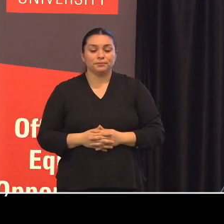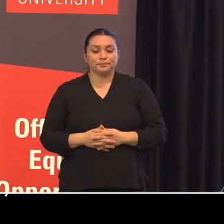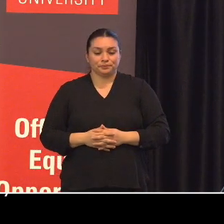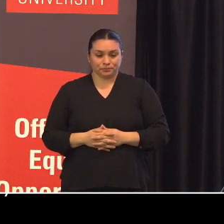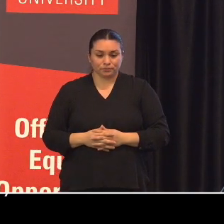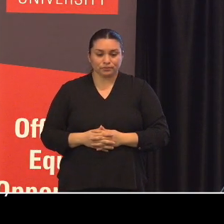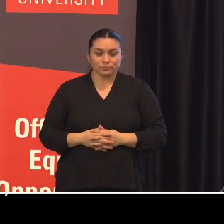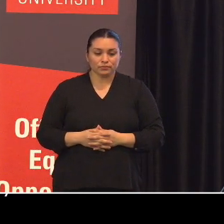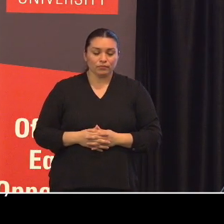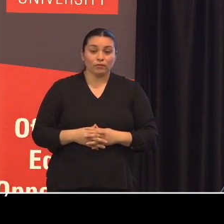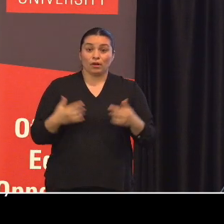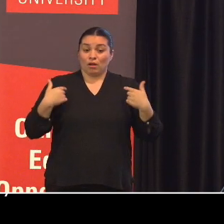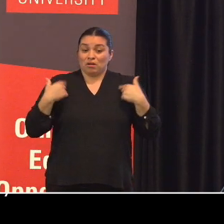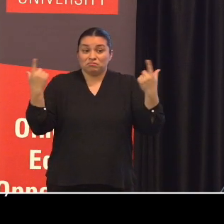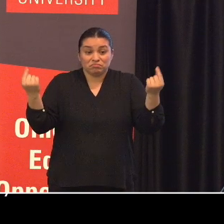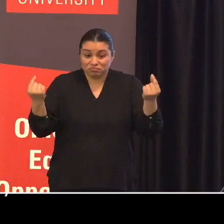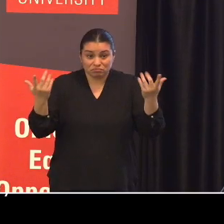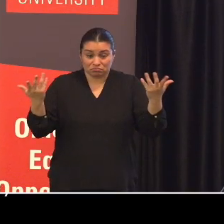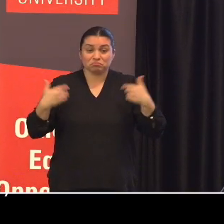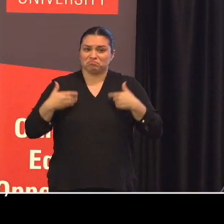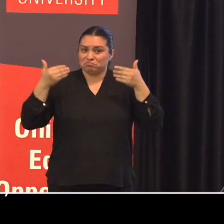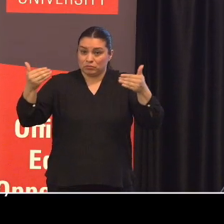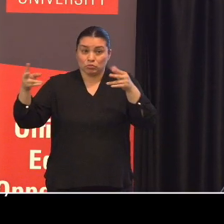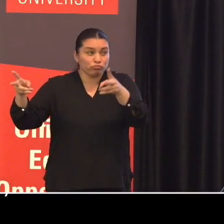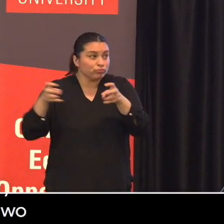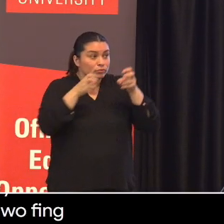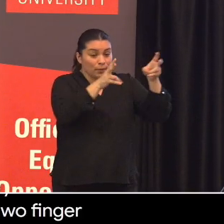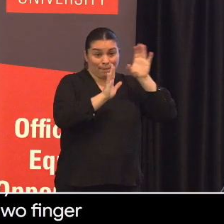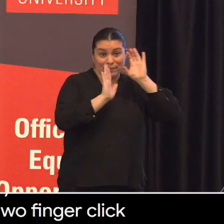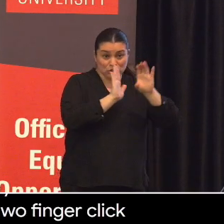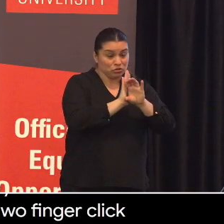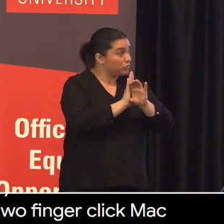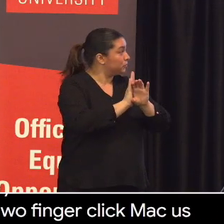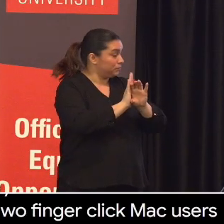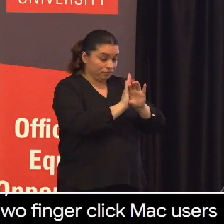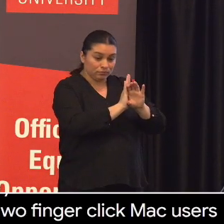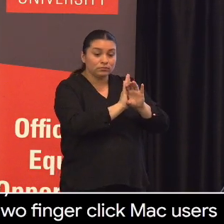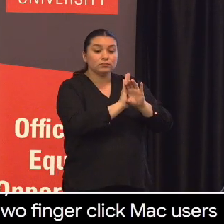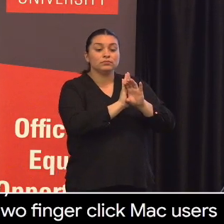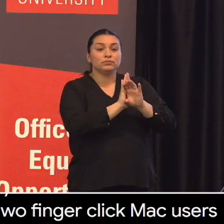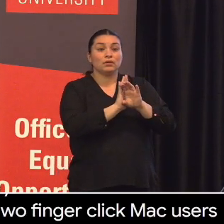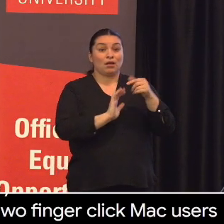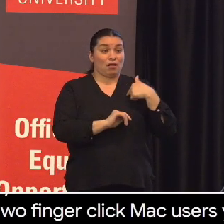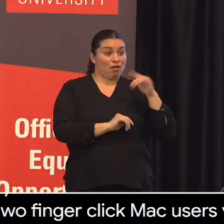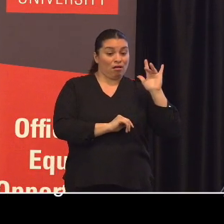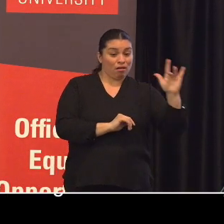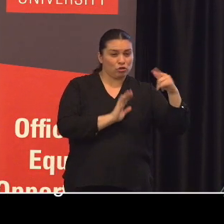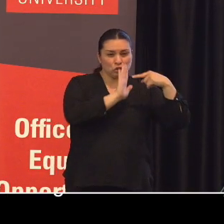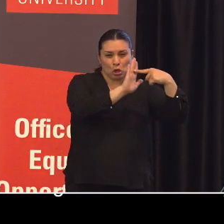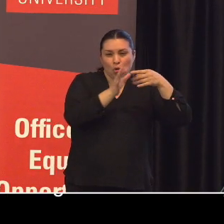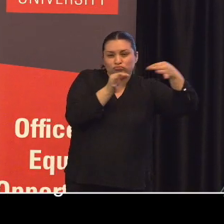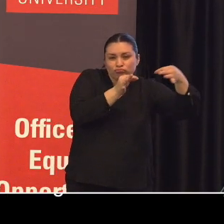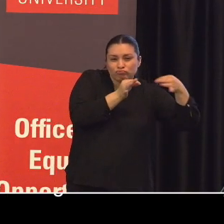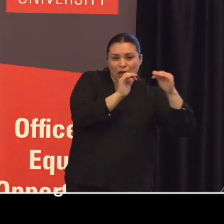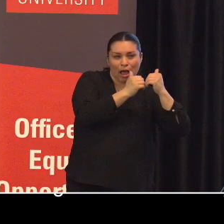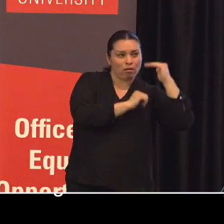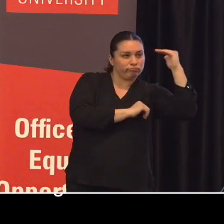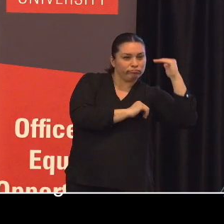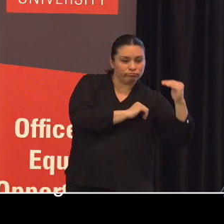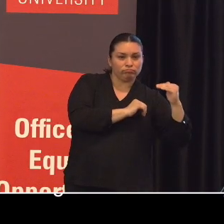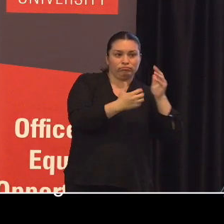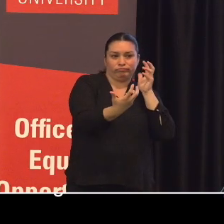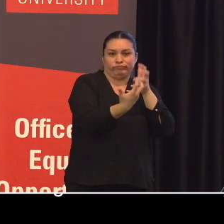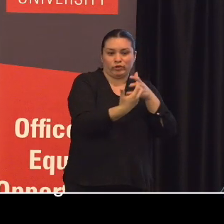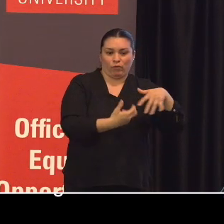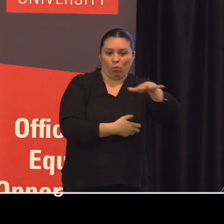click, right? Right click, and you're gonna choose, or 2-finger click, Mac users. You're gonna click on View Alt Text or Alt